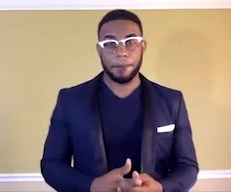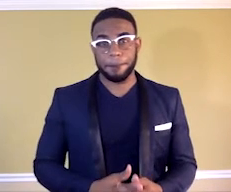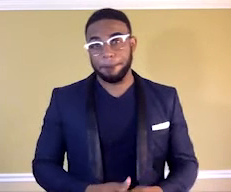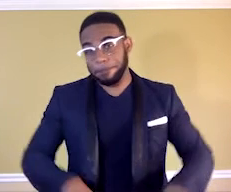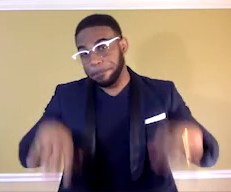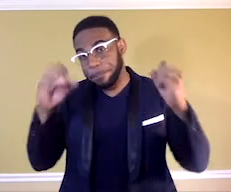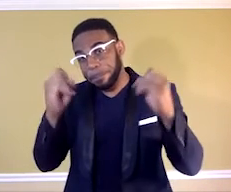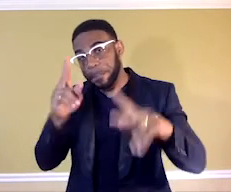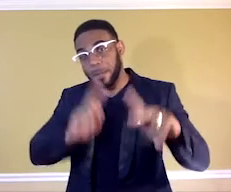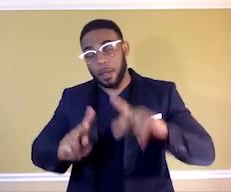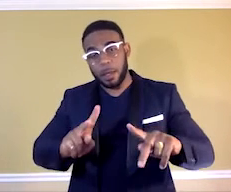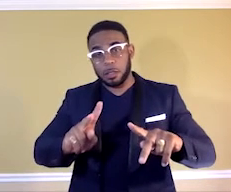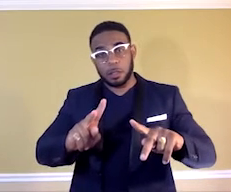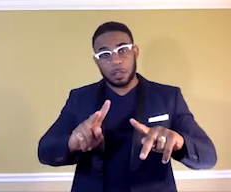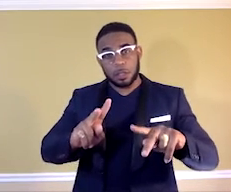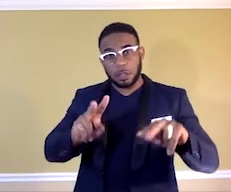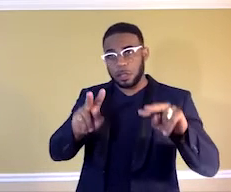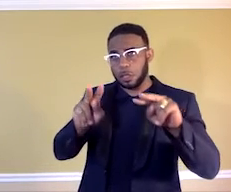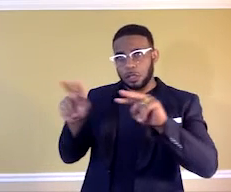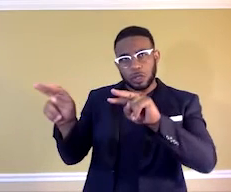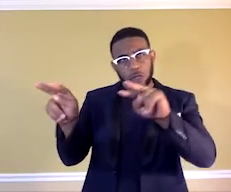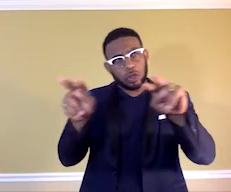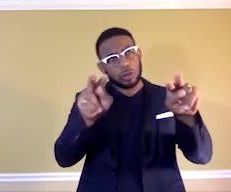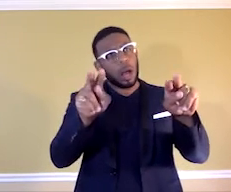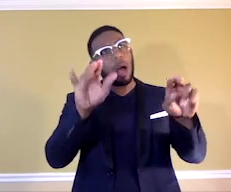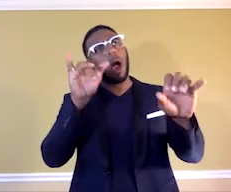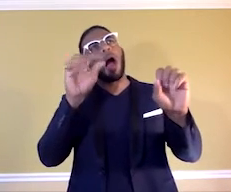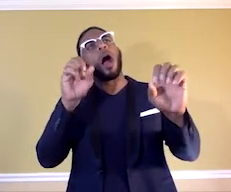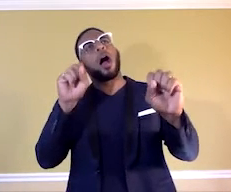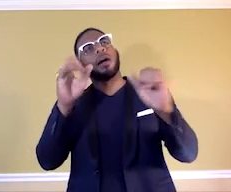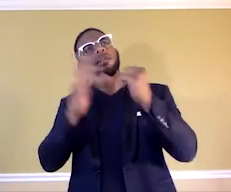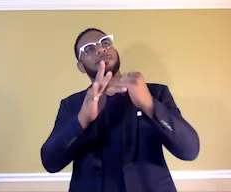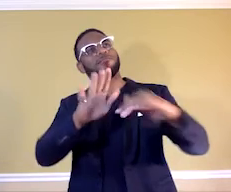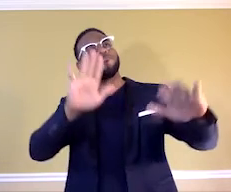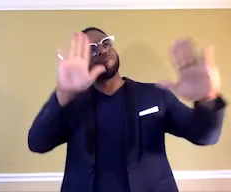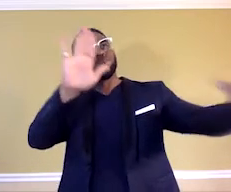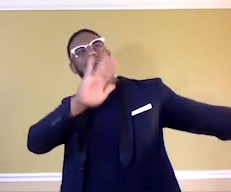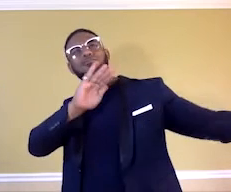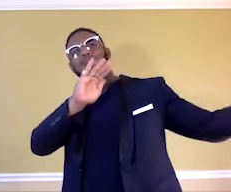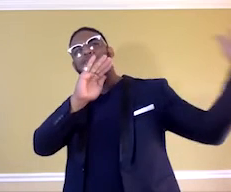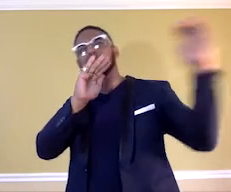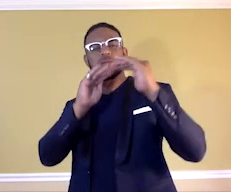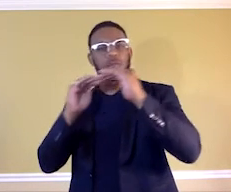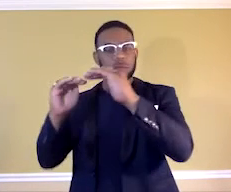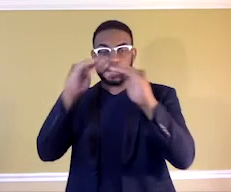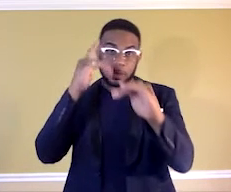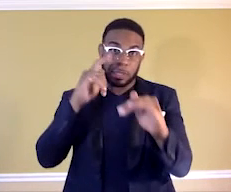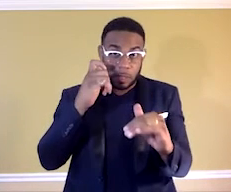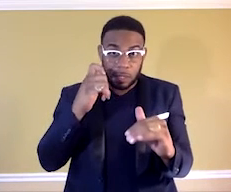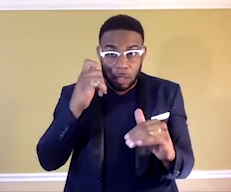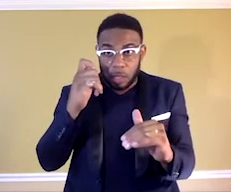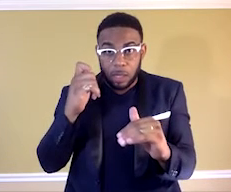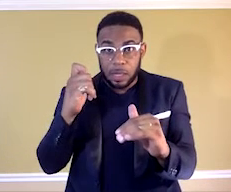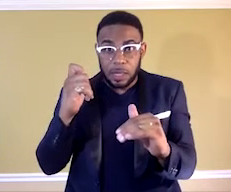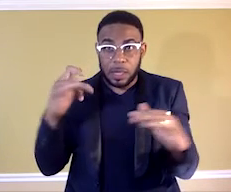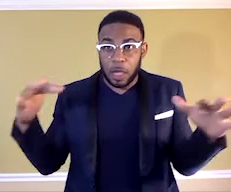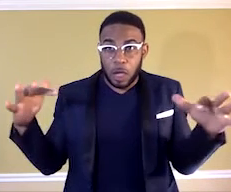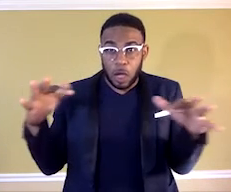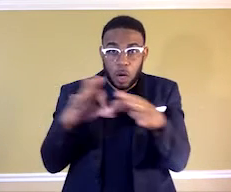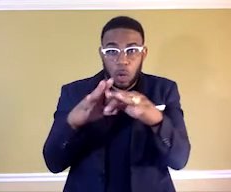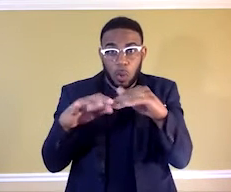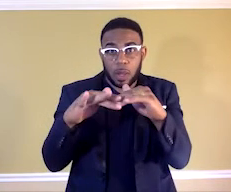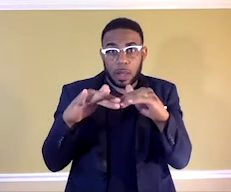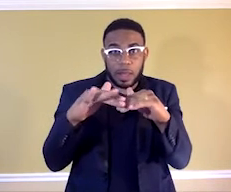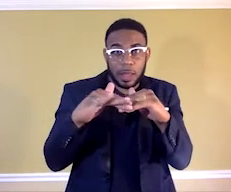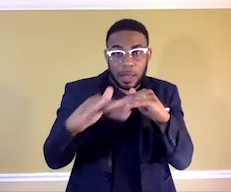So many people laud technology as the great equalizer, and that's because it bridges gaps between ability